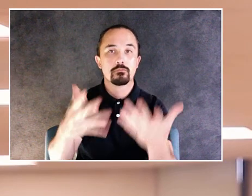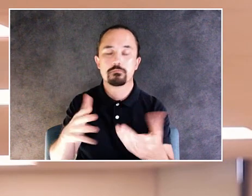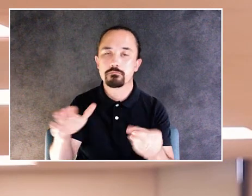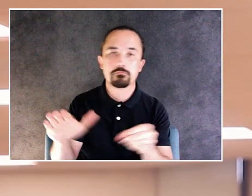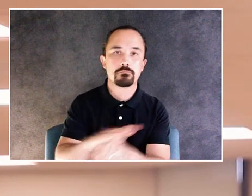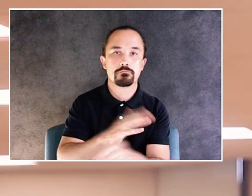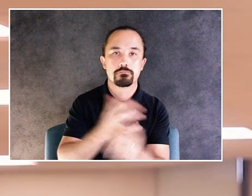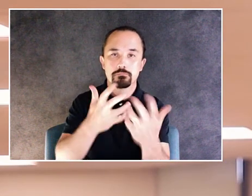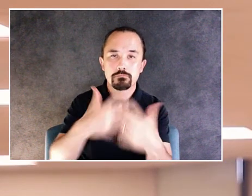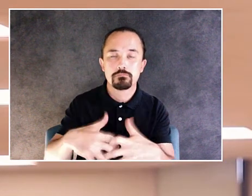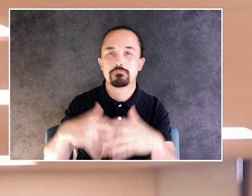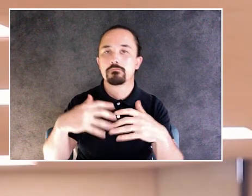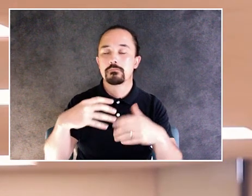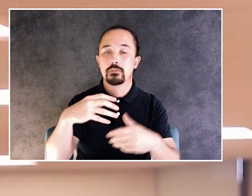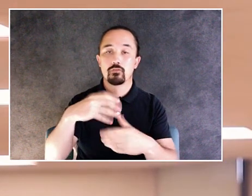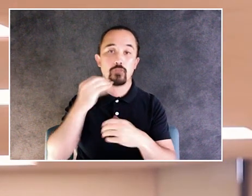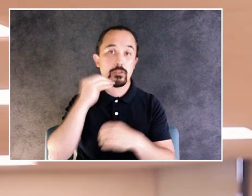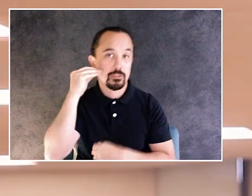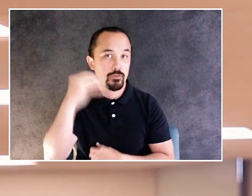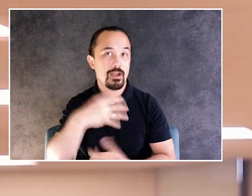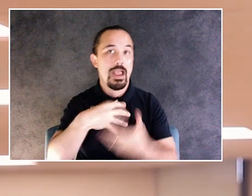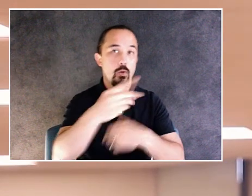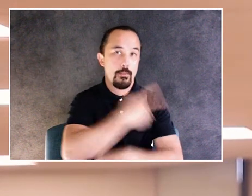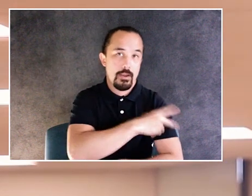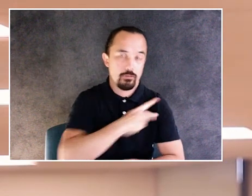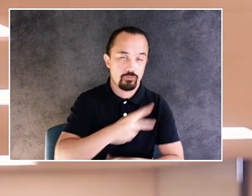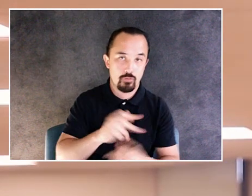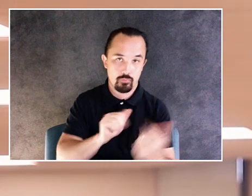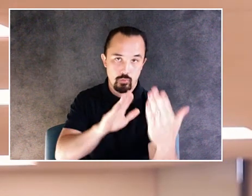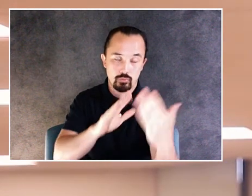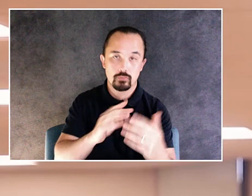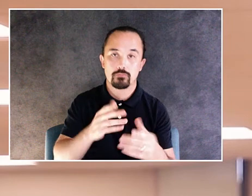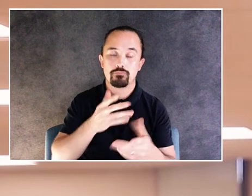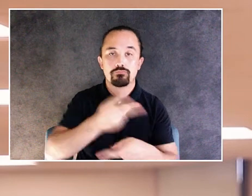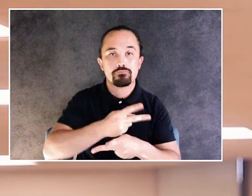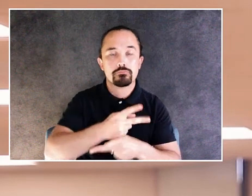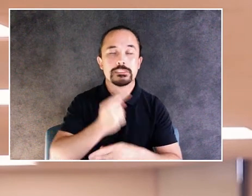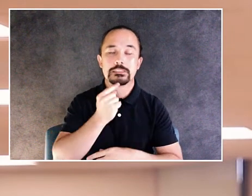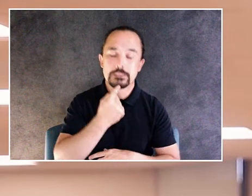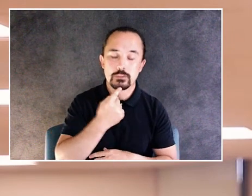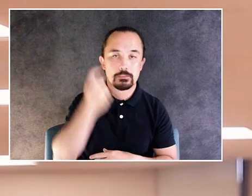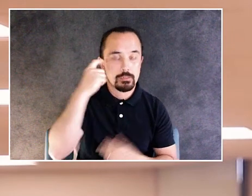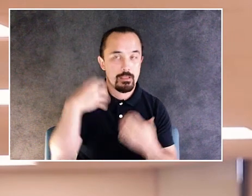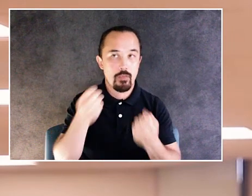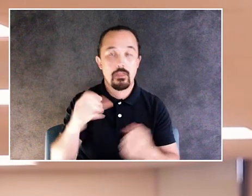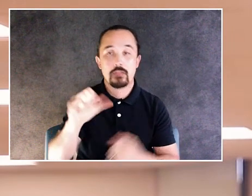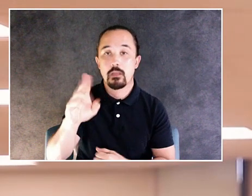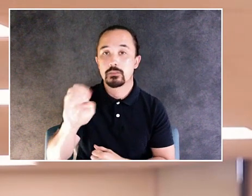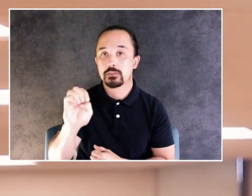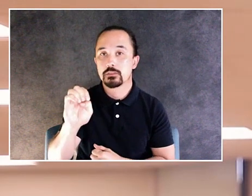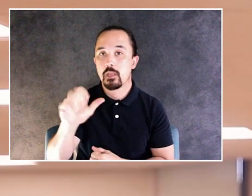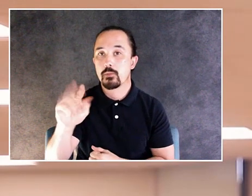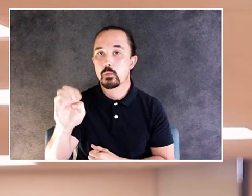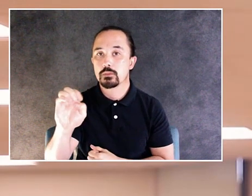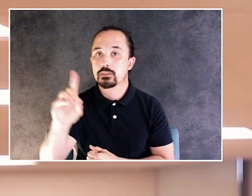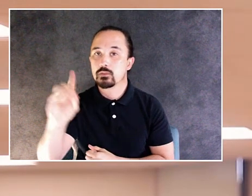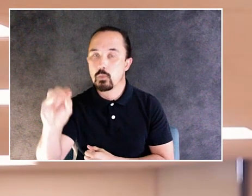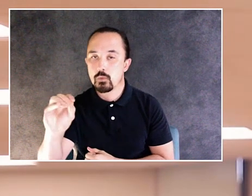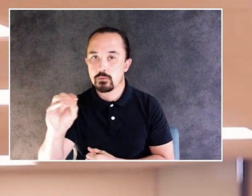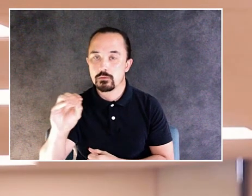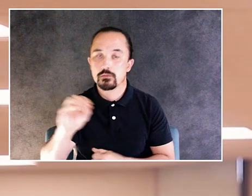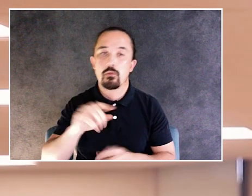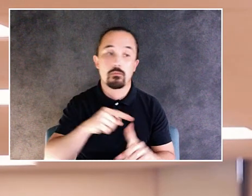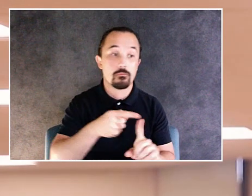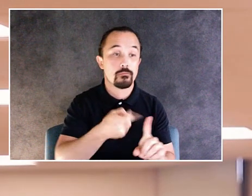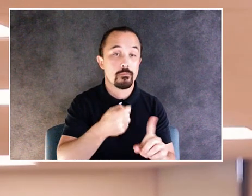integrated residential and outpatient approach to treating serious mental health and substance use disorders with the purpose of diversion from